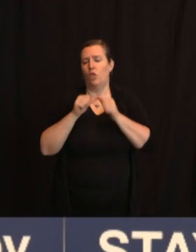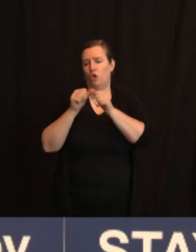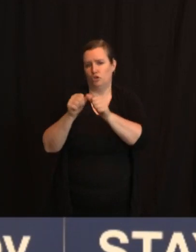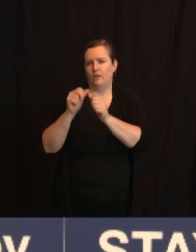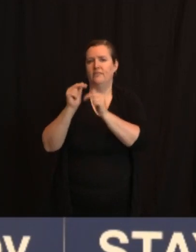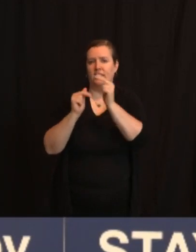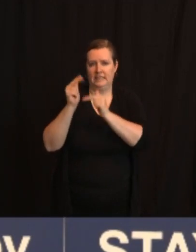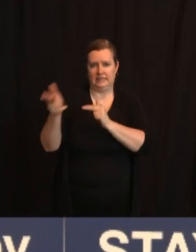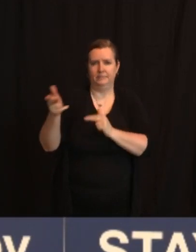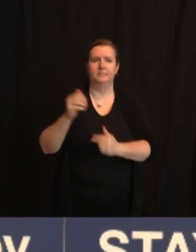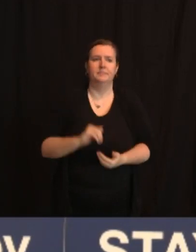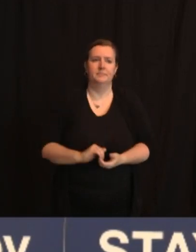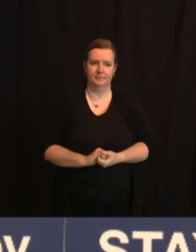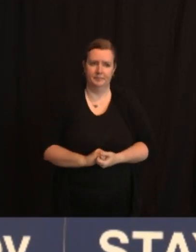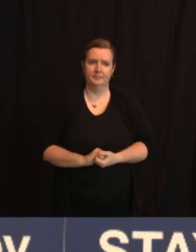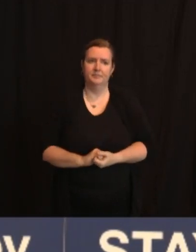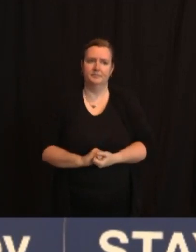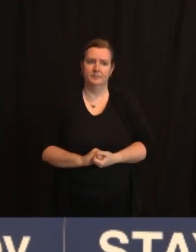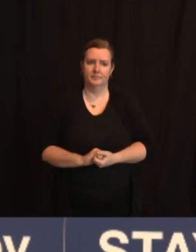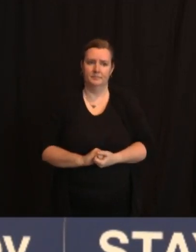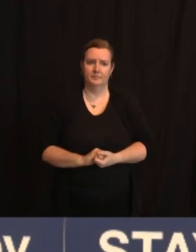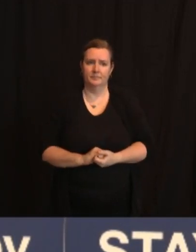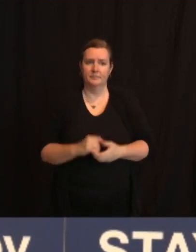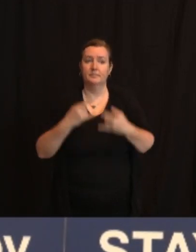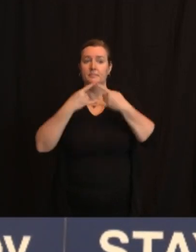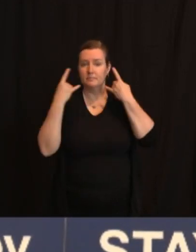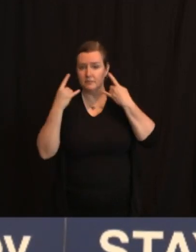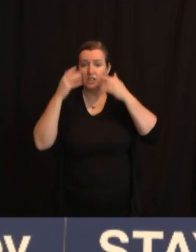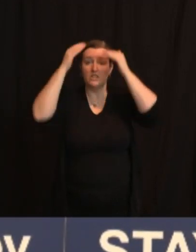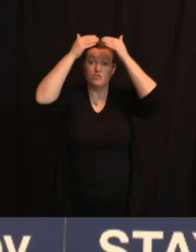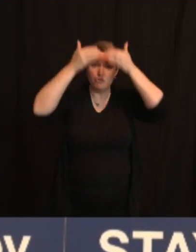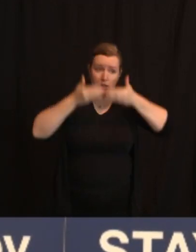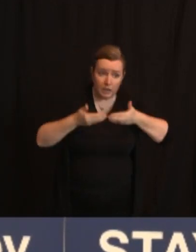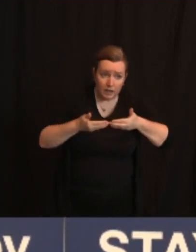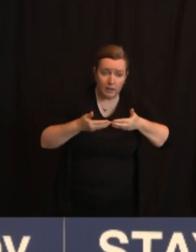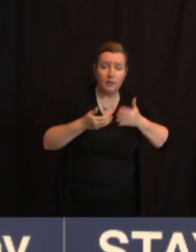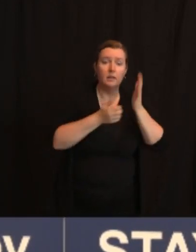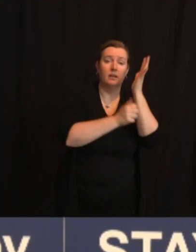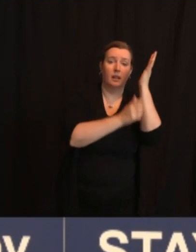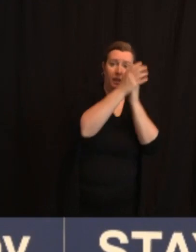235,398 face shields, 4.3 million gloves,